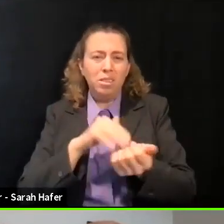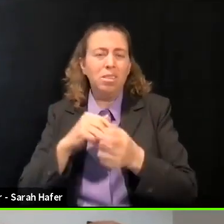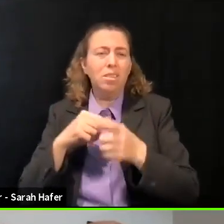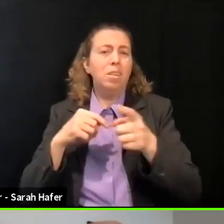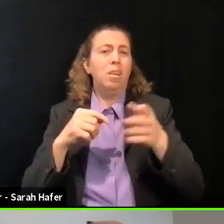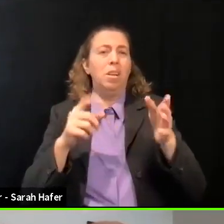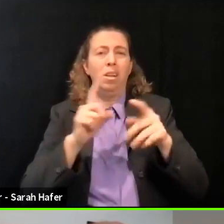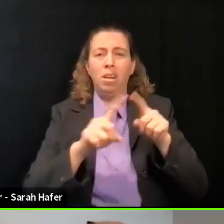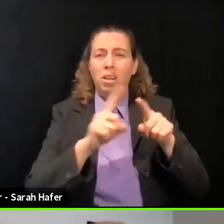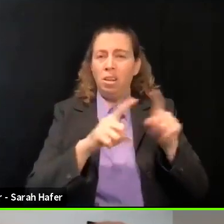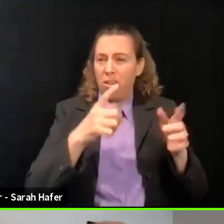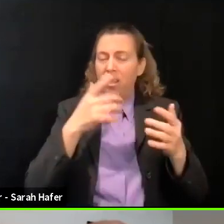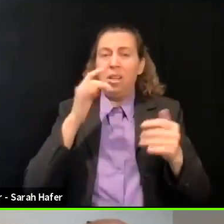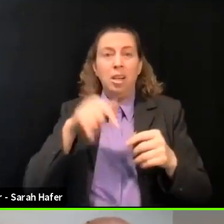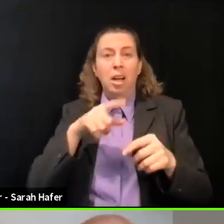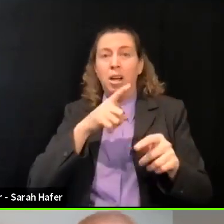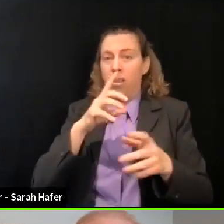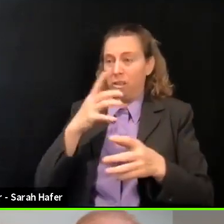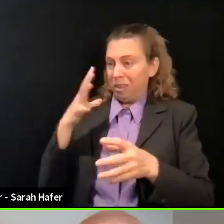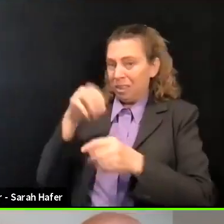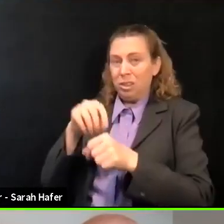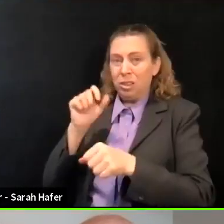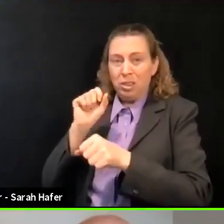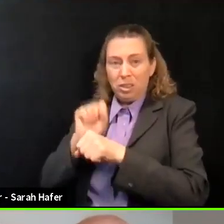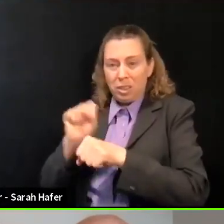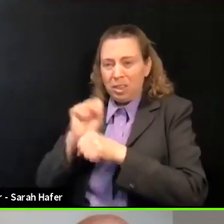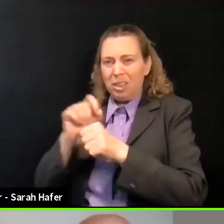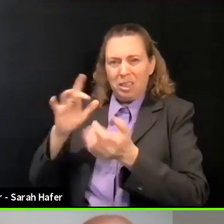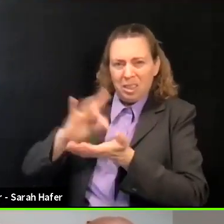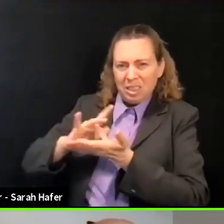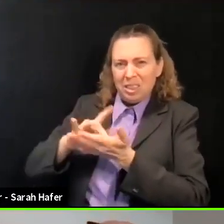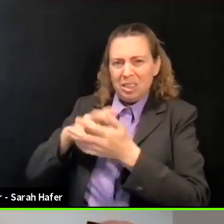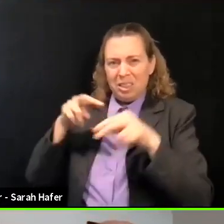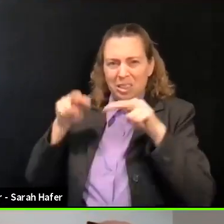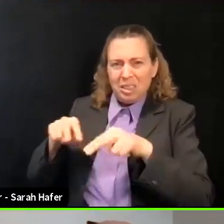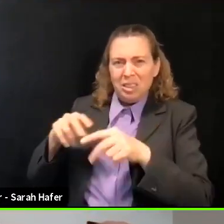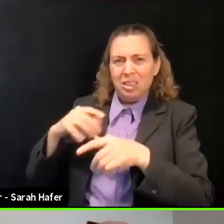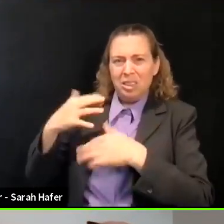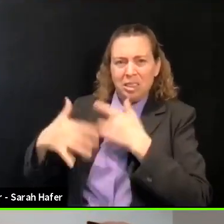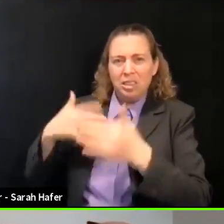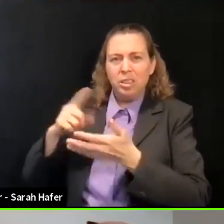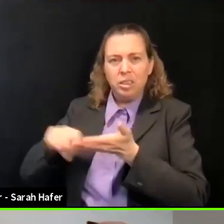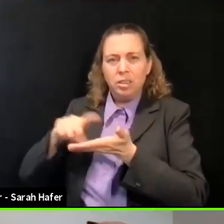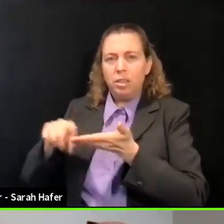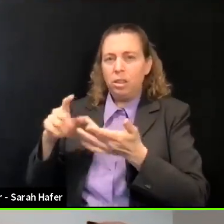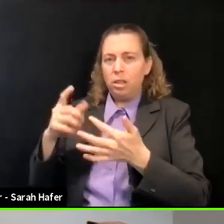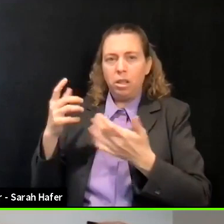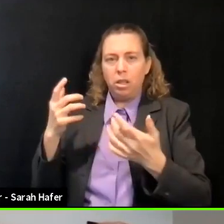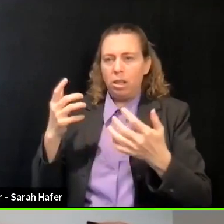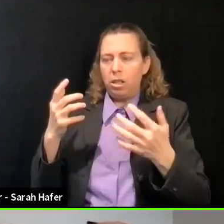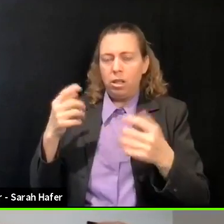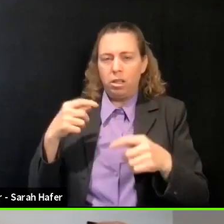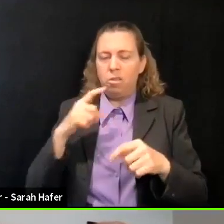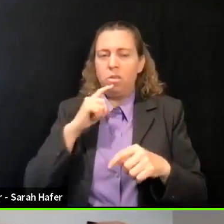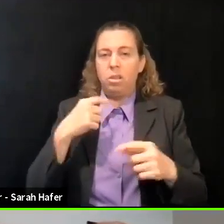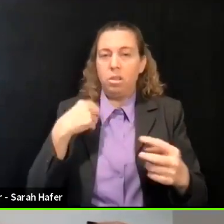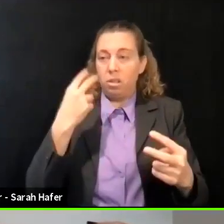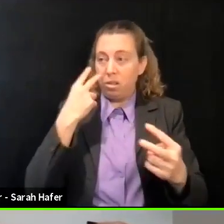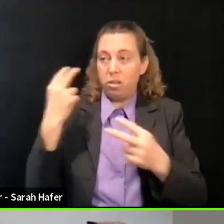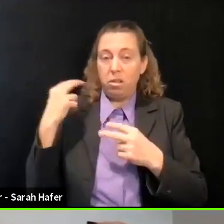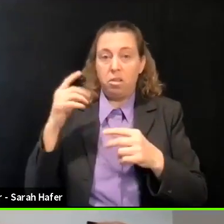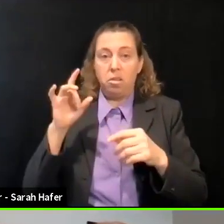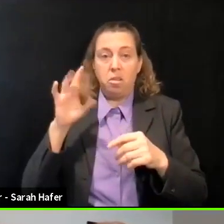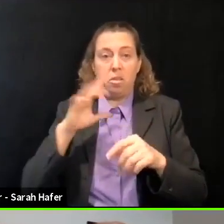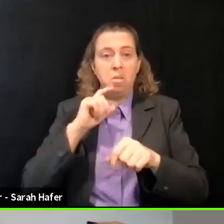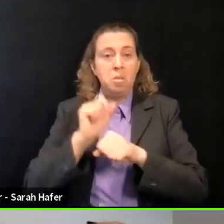like the 1950s again in some ways, for good medical reasons. But psychologically, it leaves the bereaved feeling even